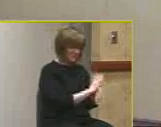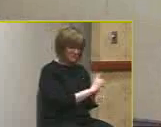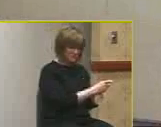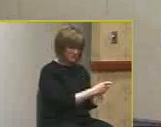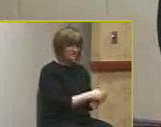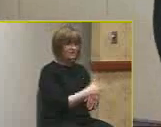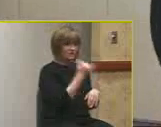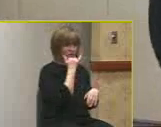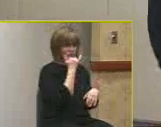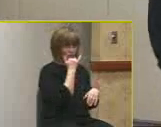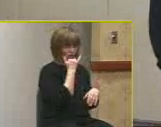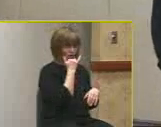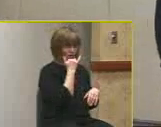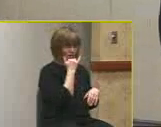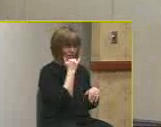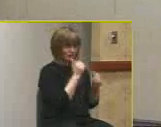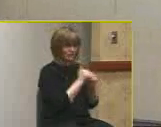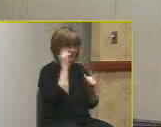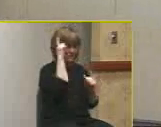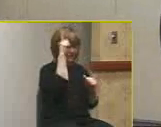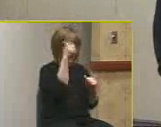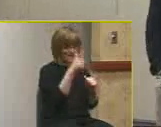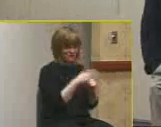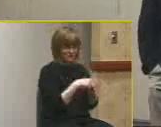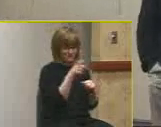What's wrong with that logic?